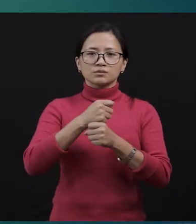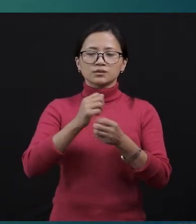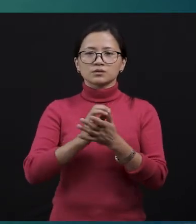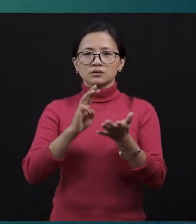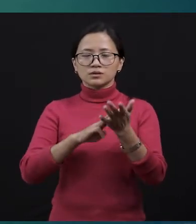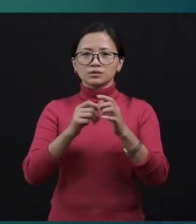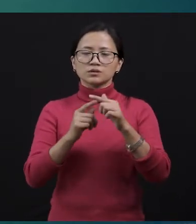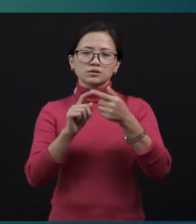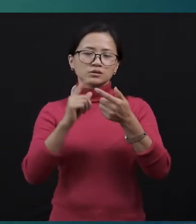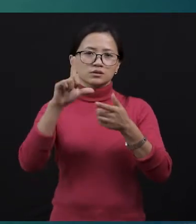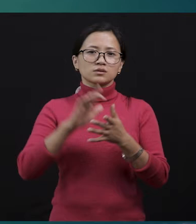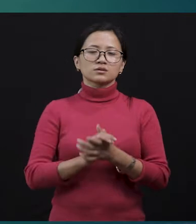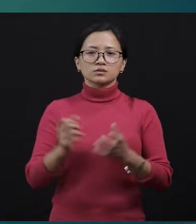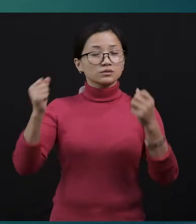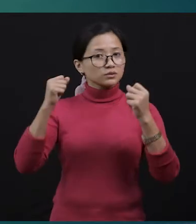metal stronger.